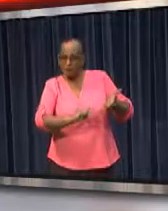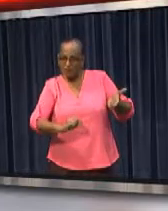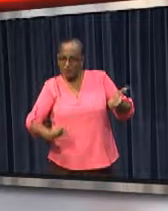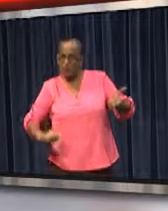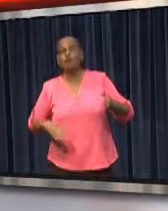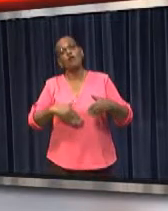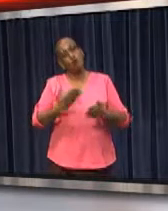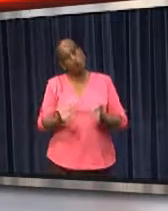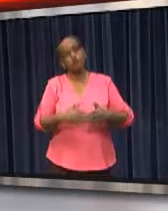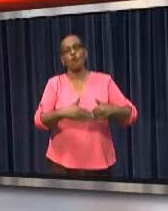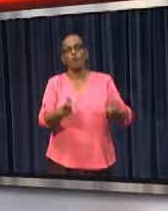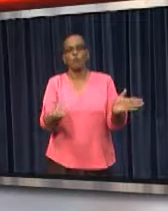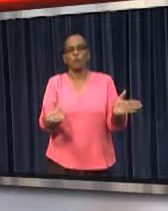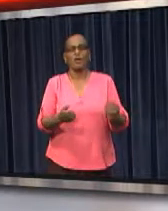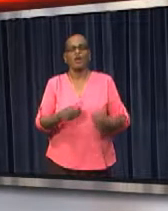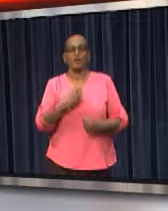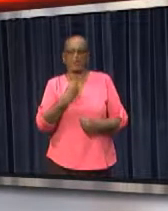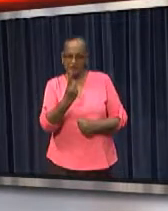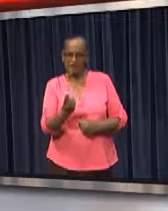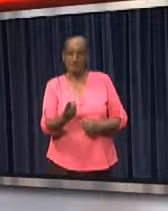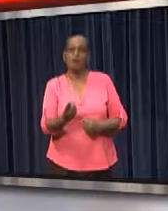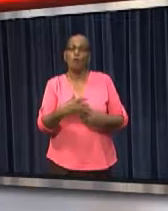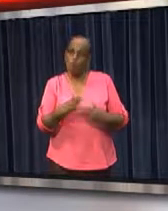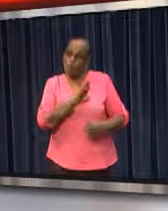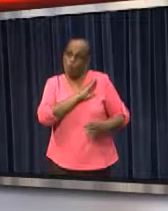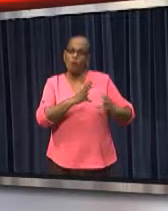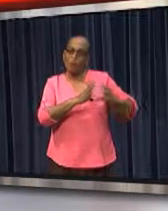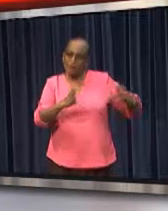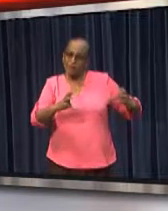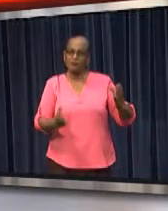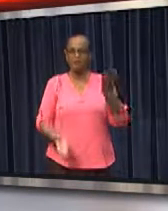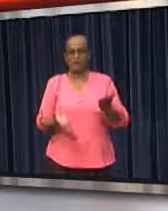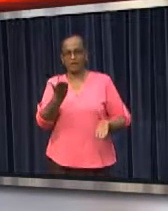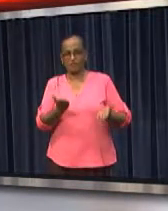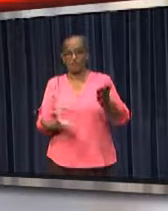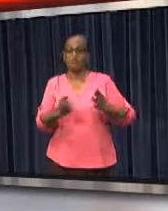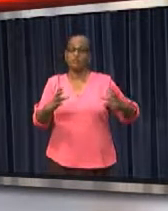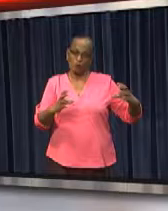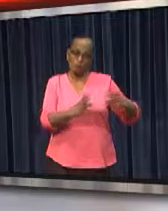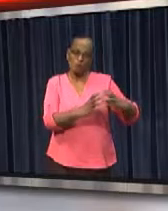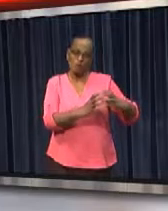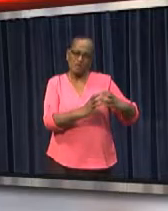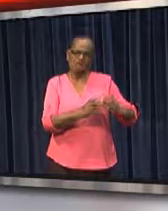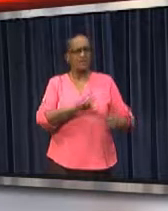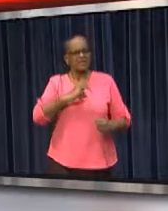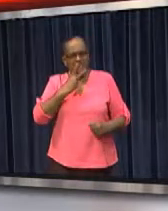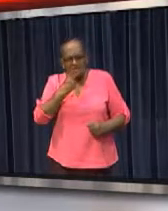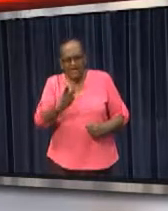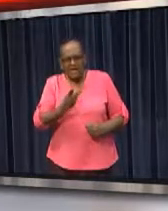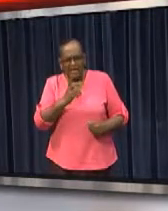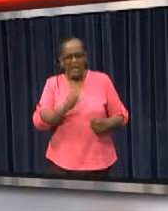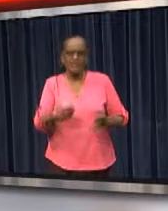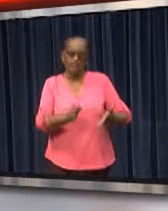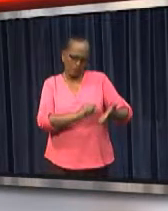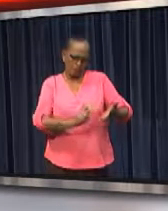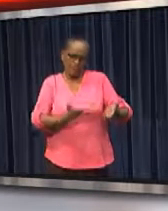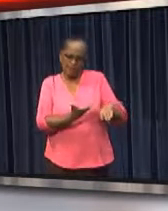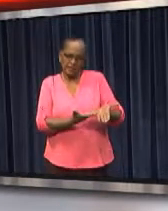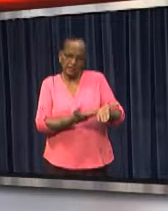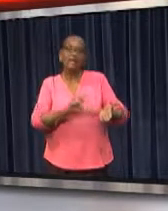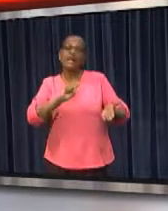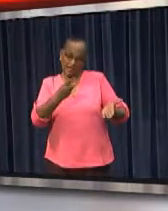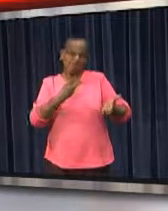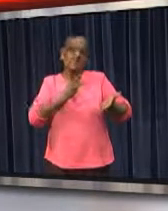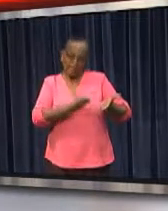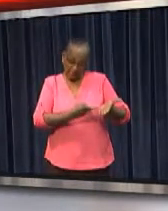each procurement evaluates the tenders, whether the proper procedures are observed,